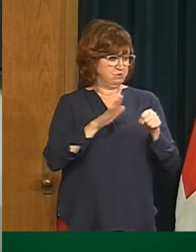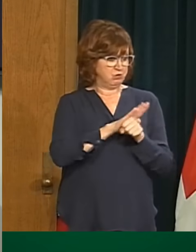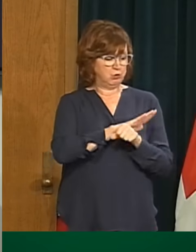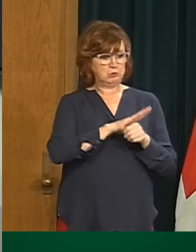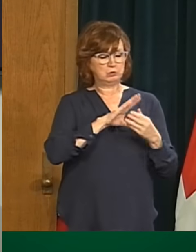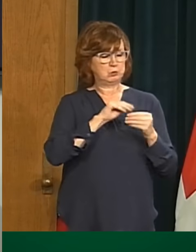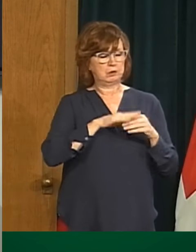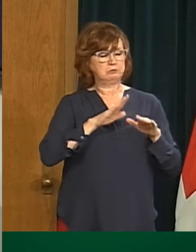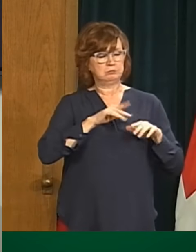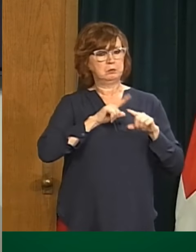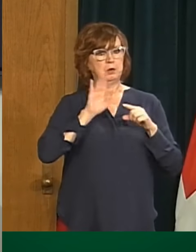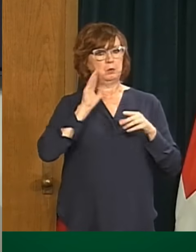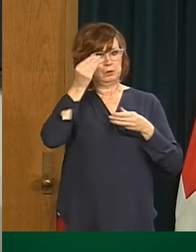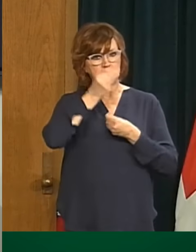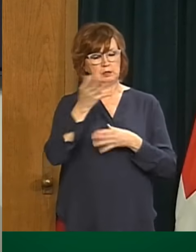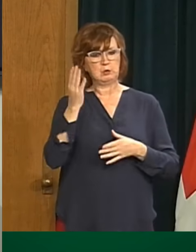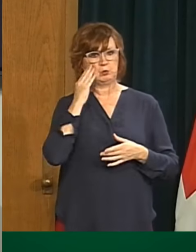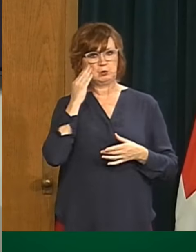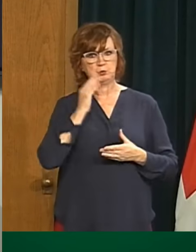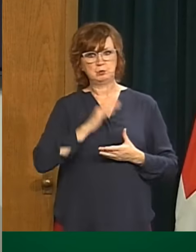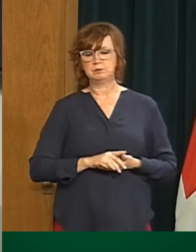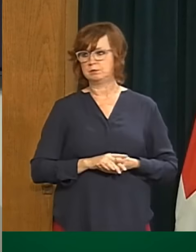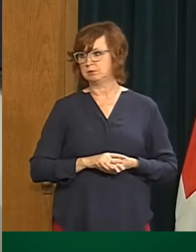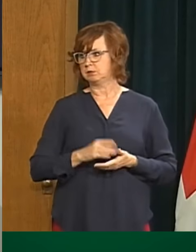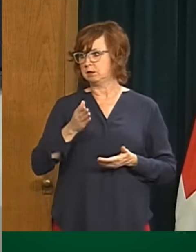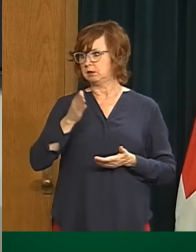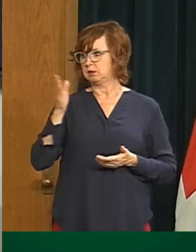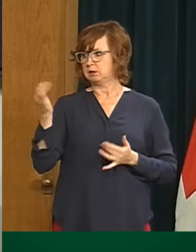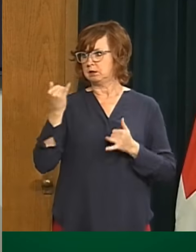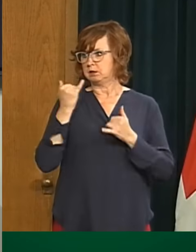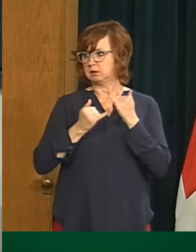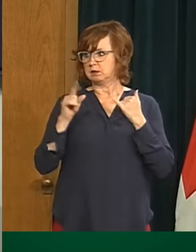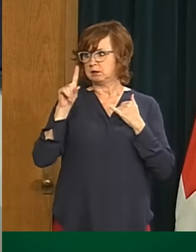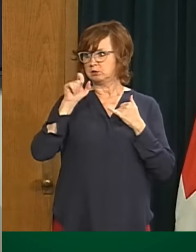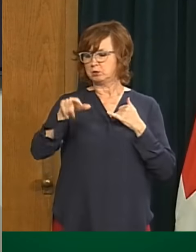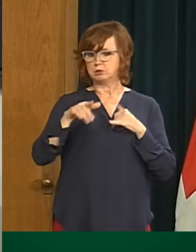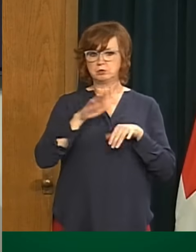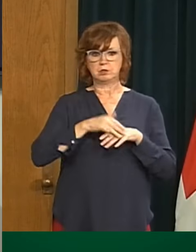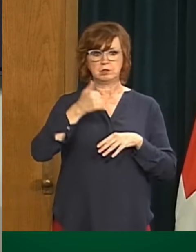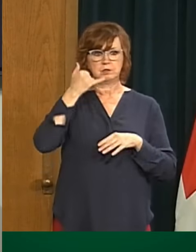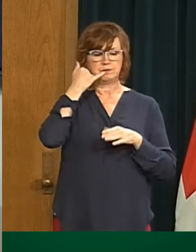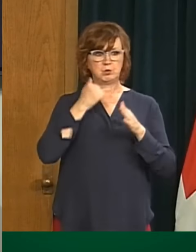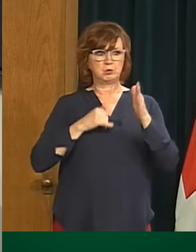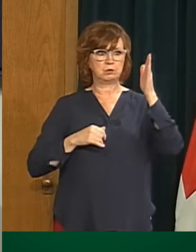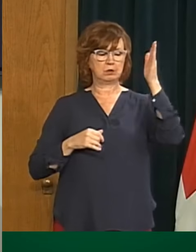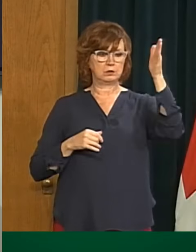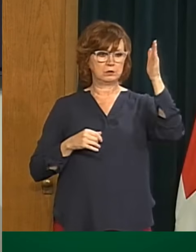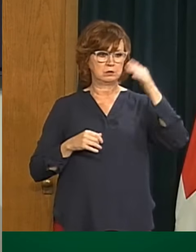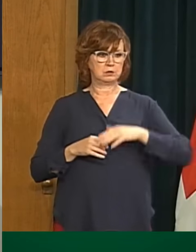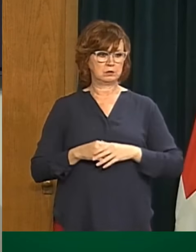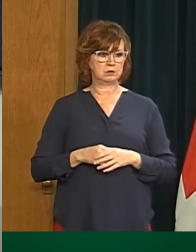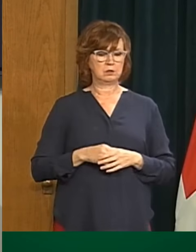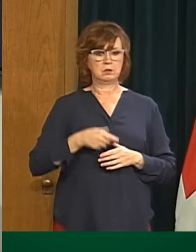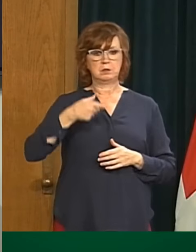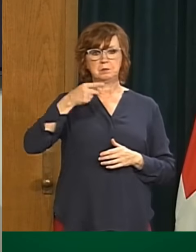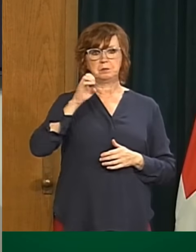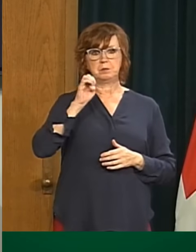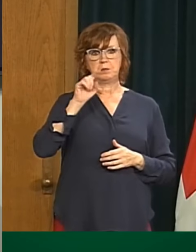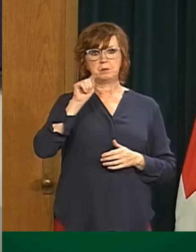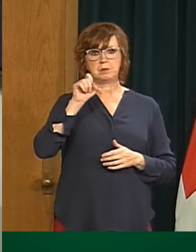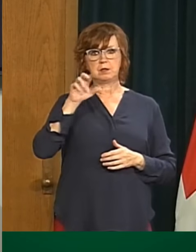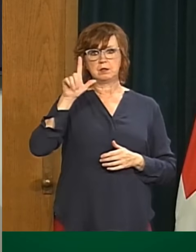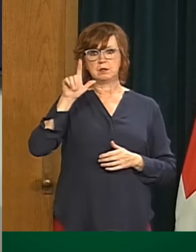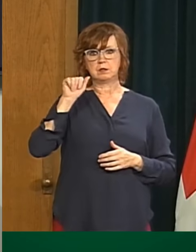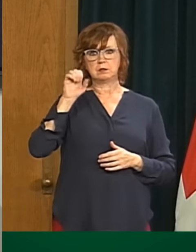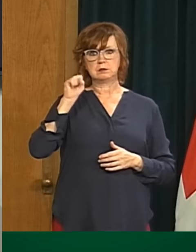to share what we can. We'll go to our last question from the phone line, operator. We have Peter Lazinski with